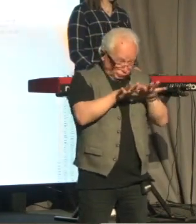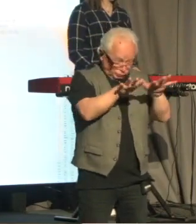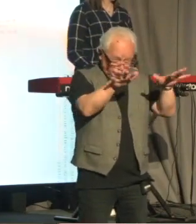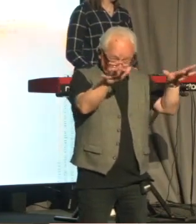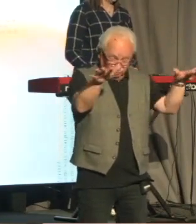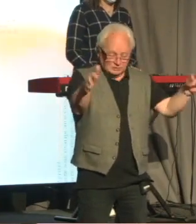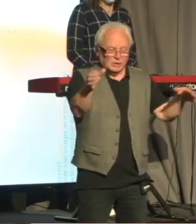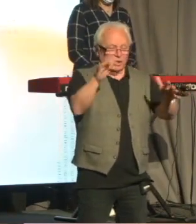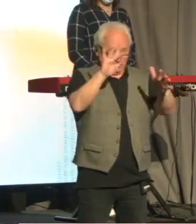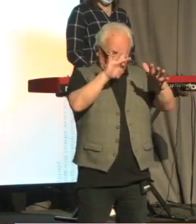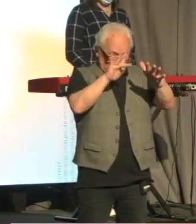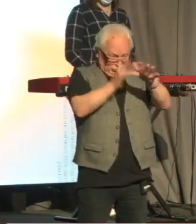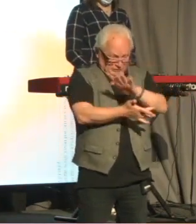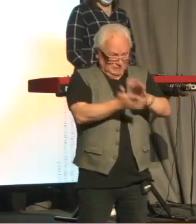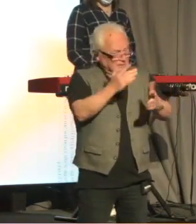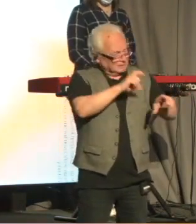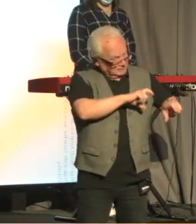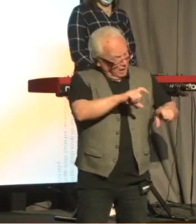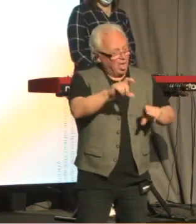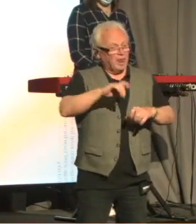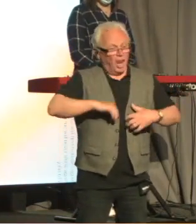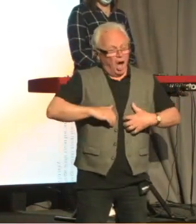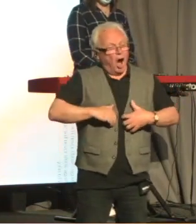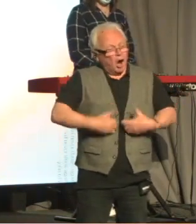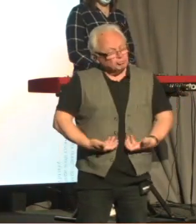Christians are hungry.